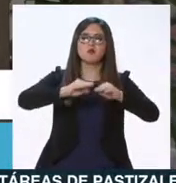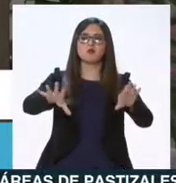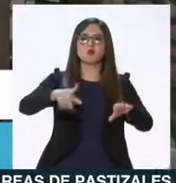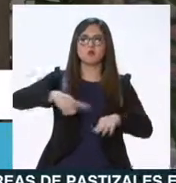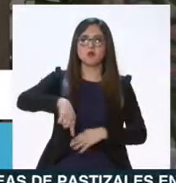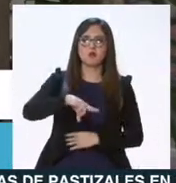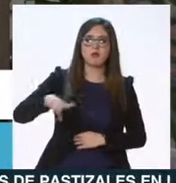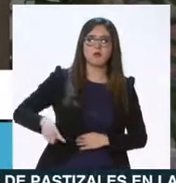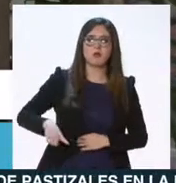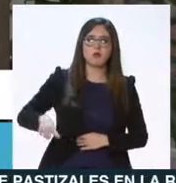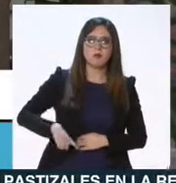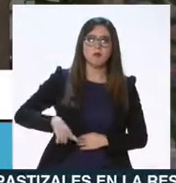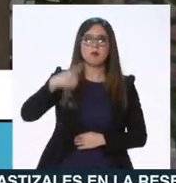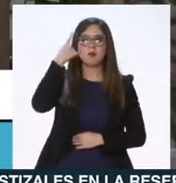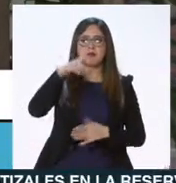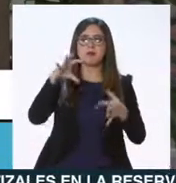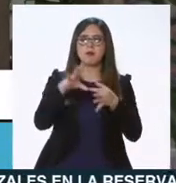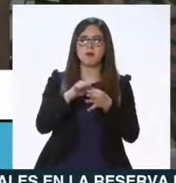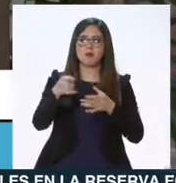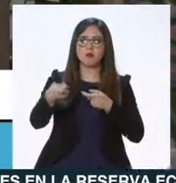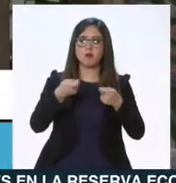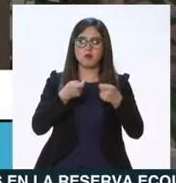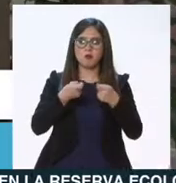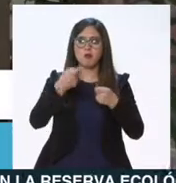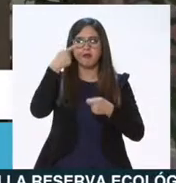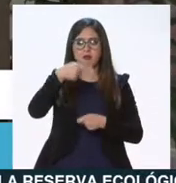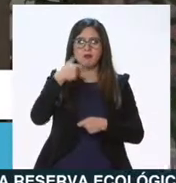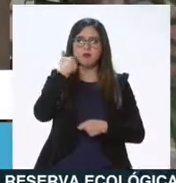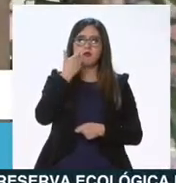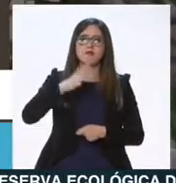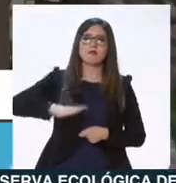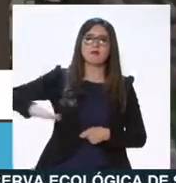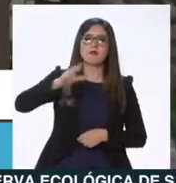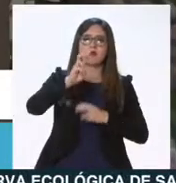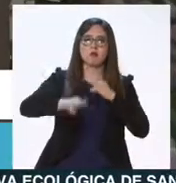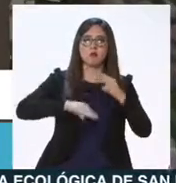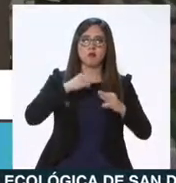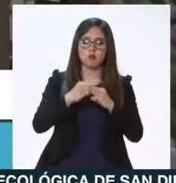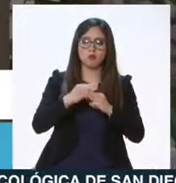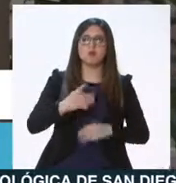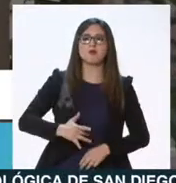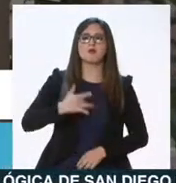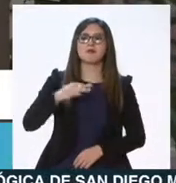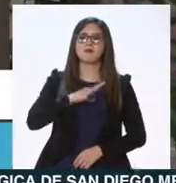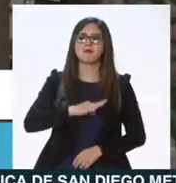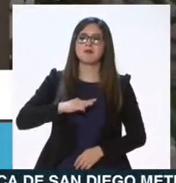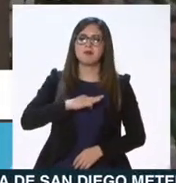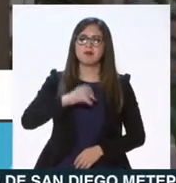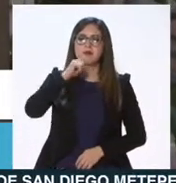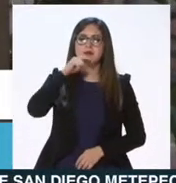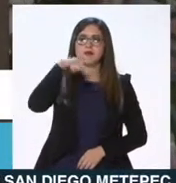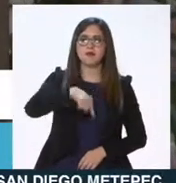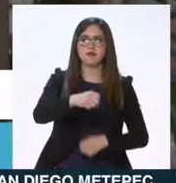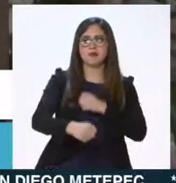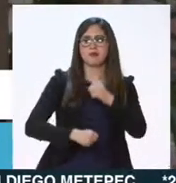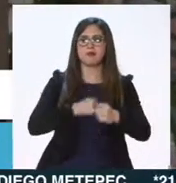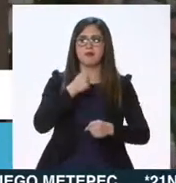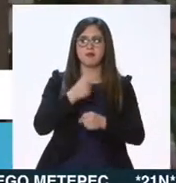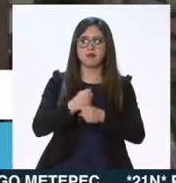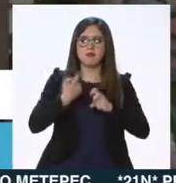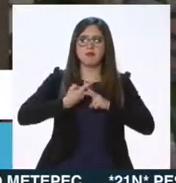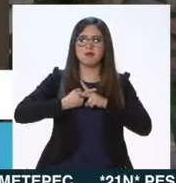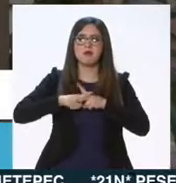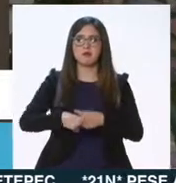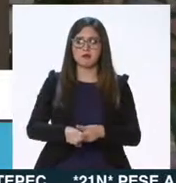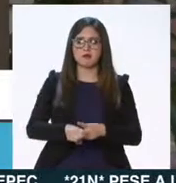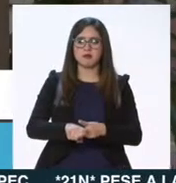into public controlled media, which is something we do worldwide. And we are very happy also that we can already